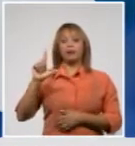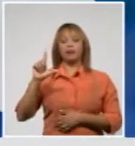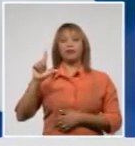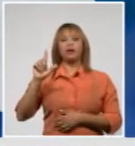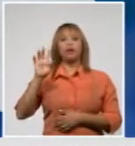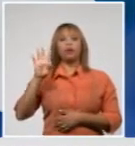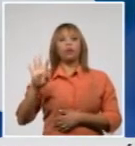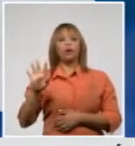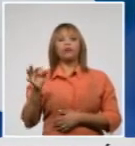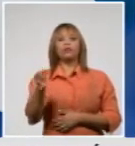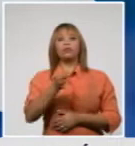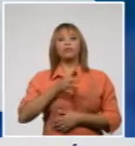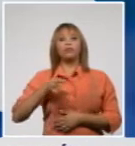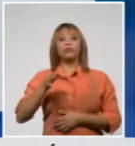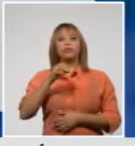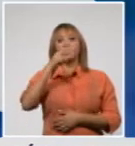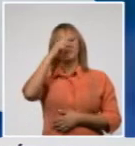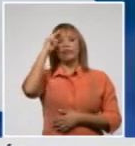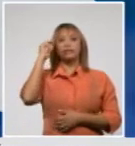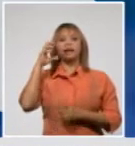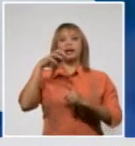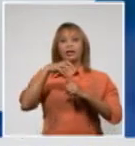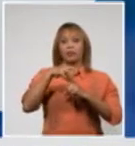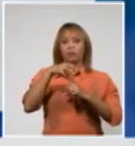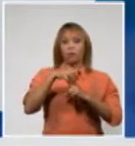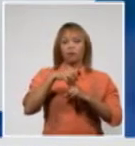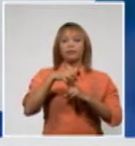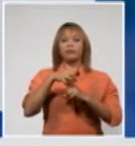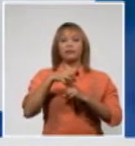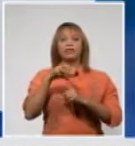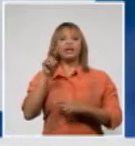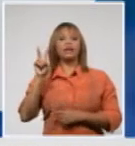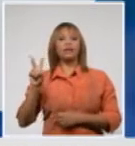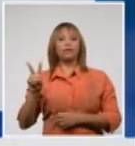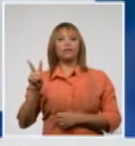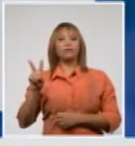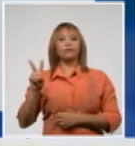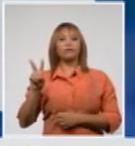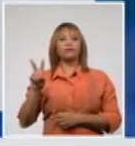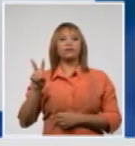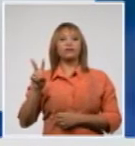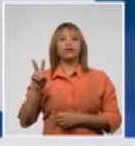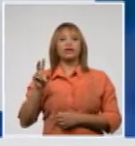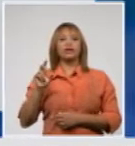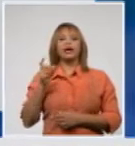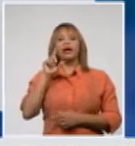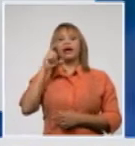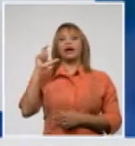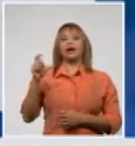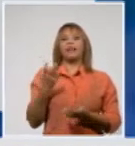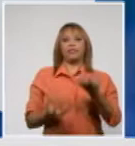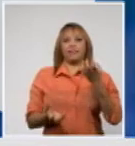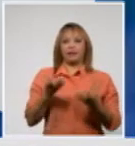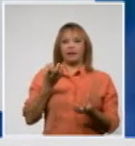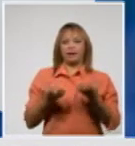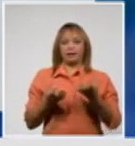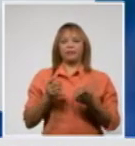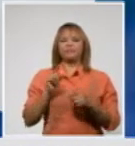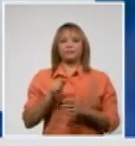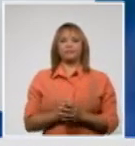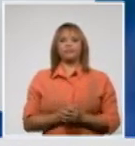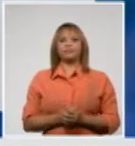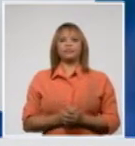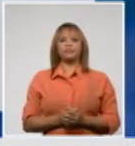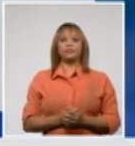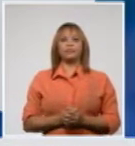The 7 cases from Artemisa belong to the municipalities of Mariel with 1, San